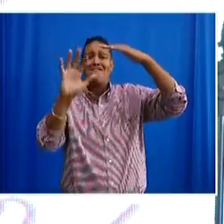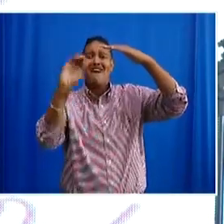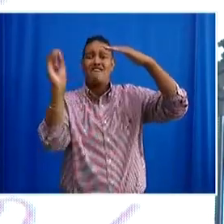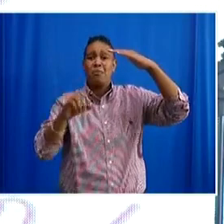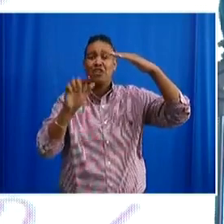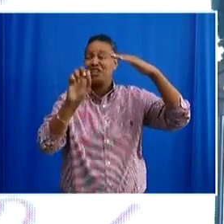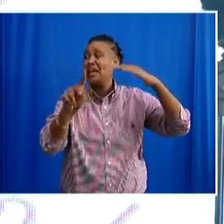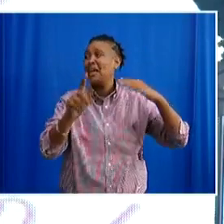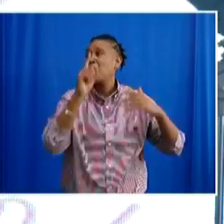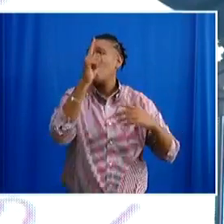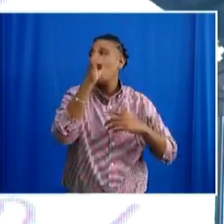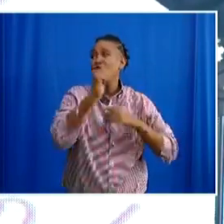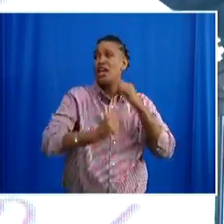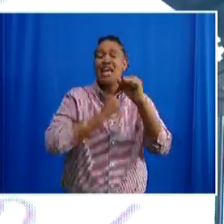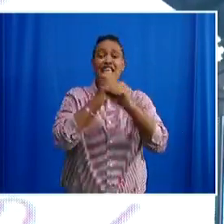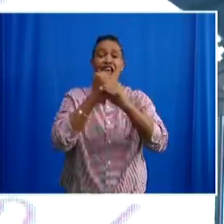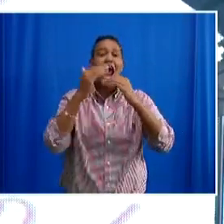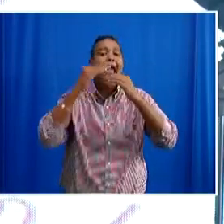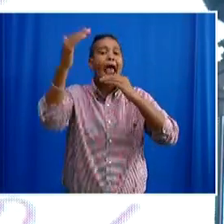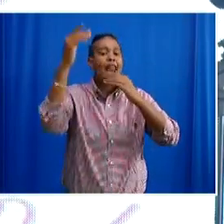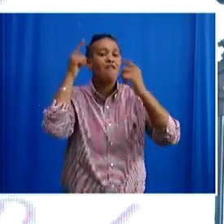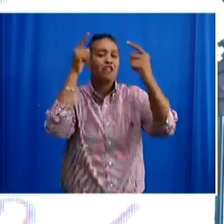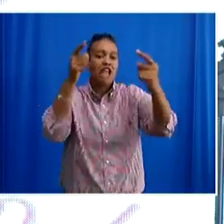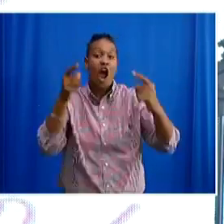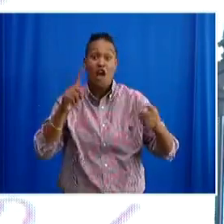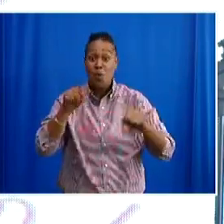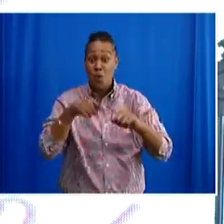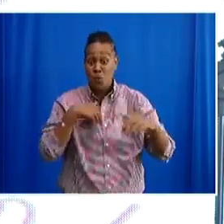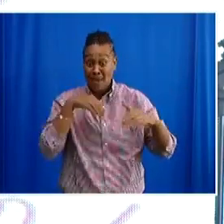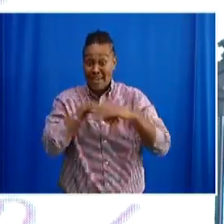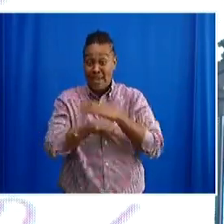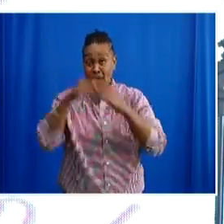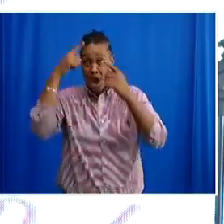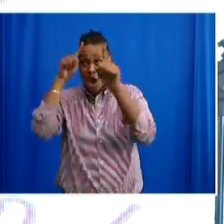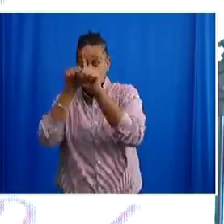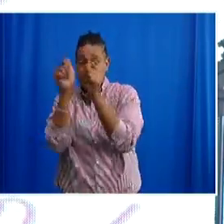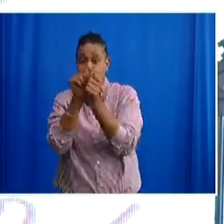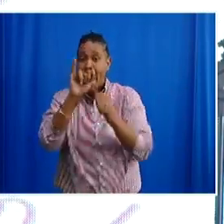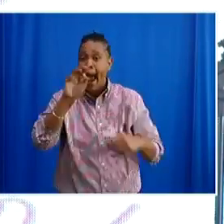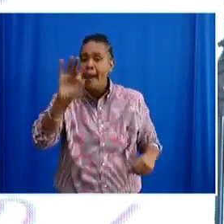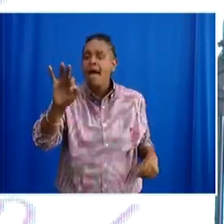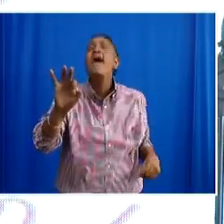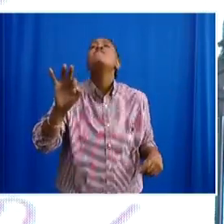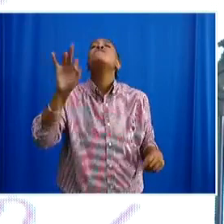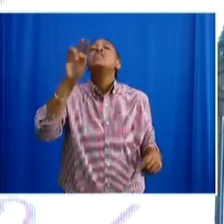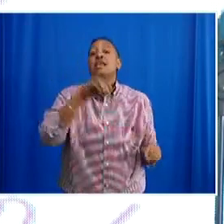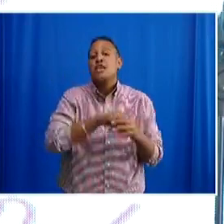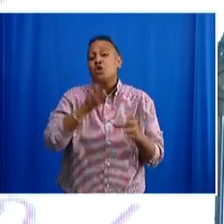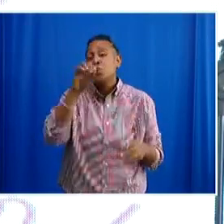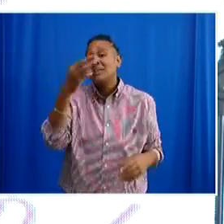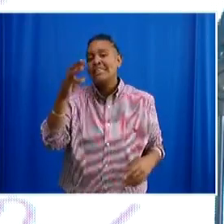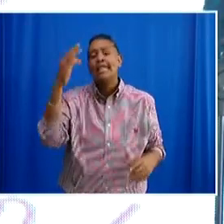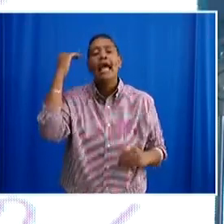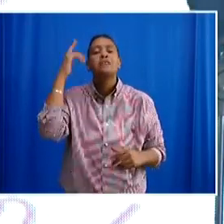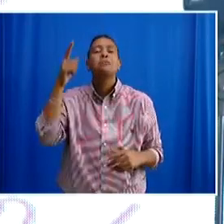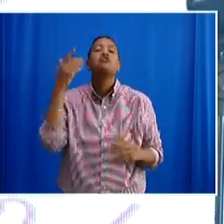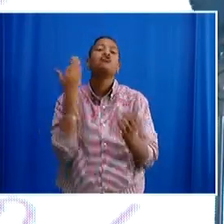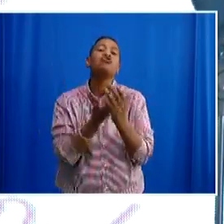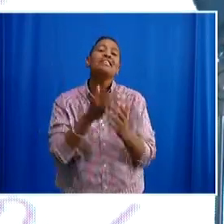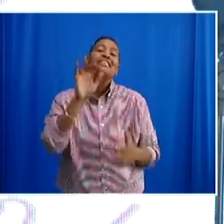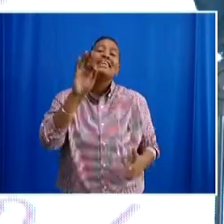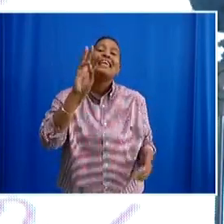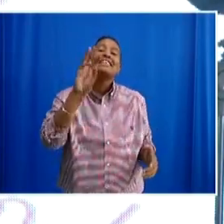that's a year ahead of target. When we entered into the standby facility with the IMF in 2016, the target was to get to